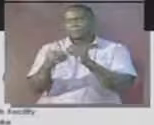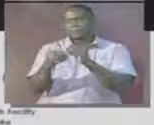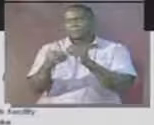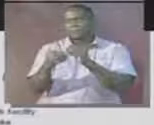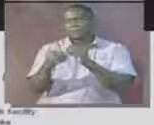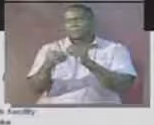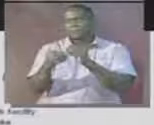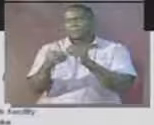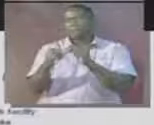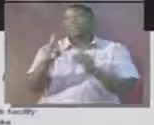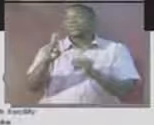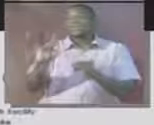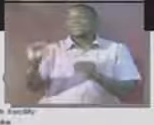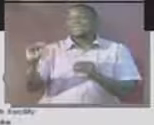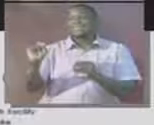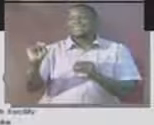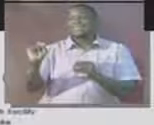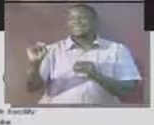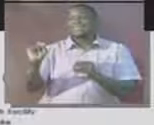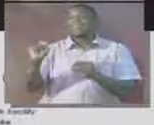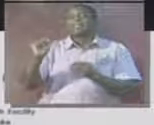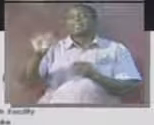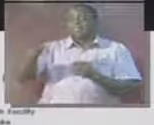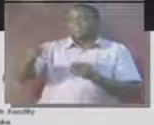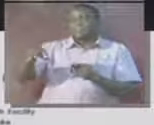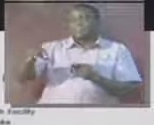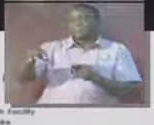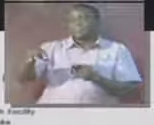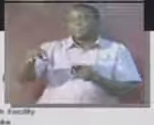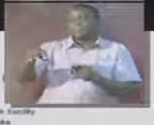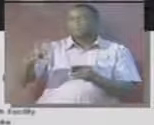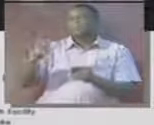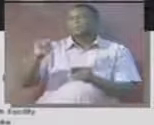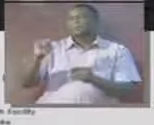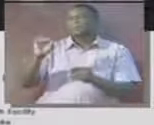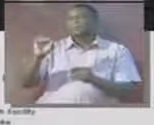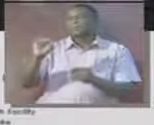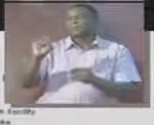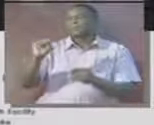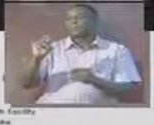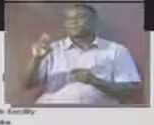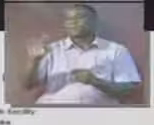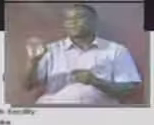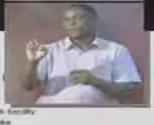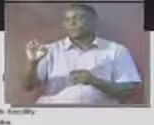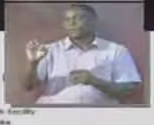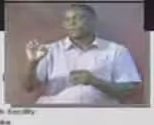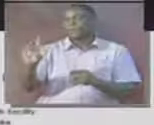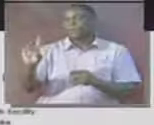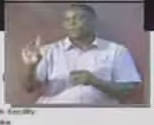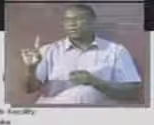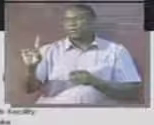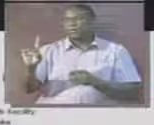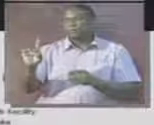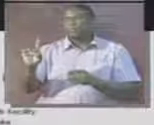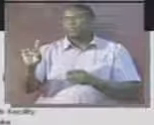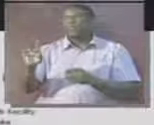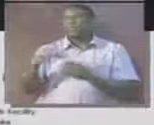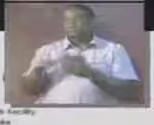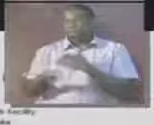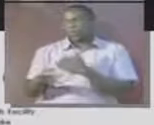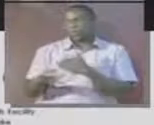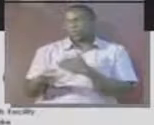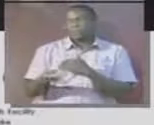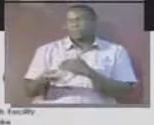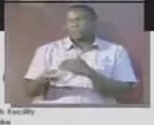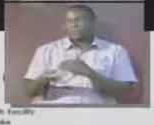is the UTT campus, Monroe Road, Uriah Butler Highway in Charleville, Chaguanas. So they will also have